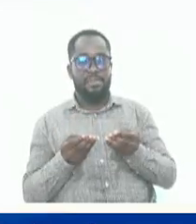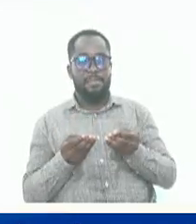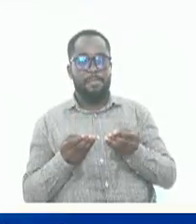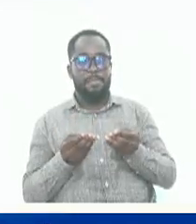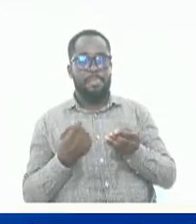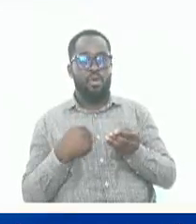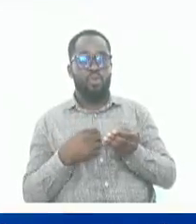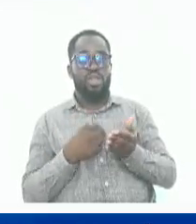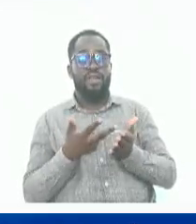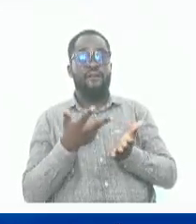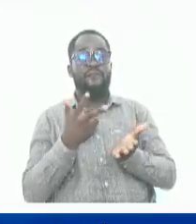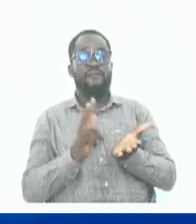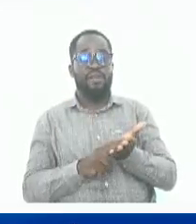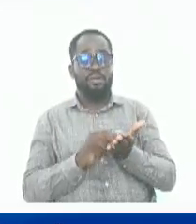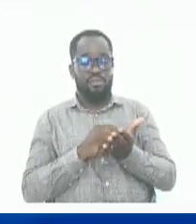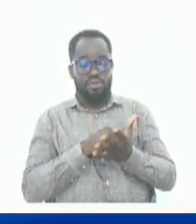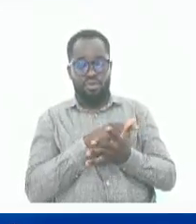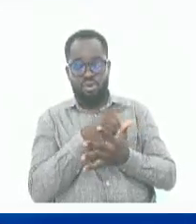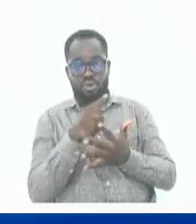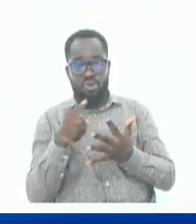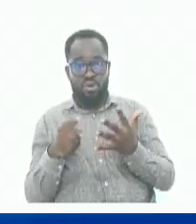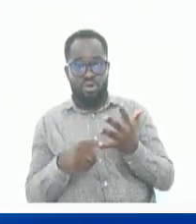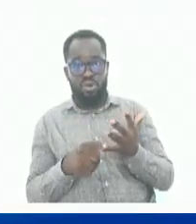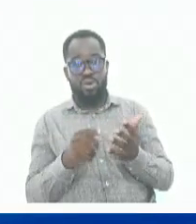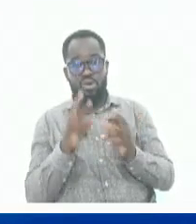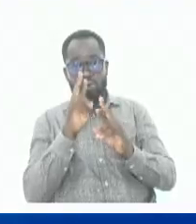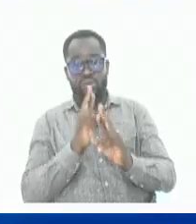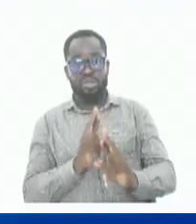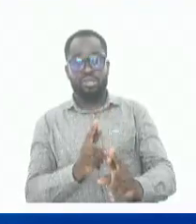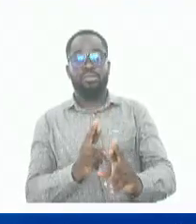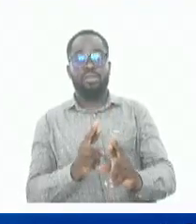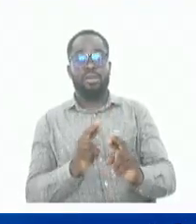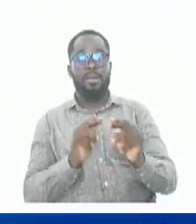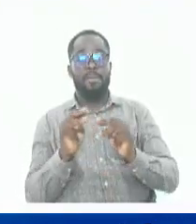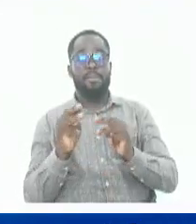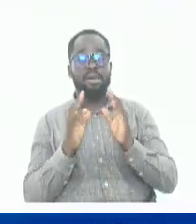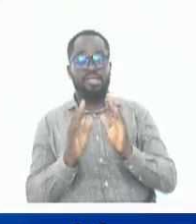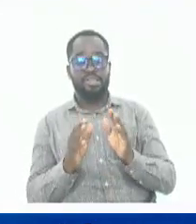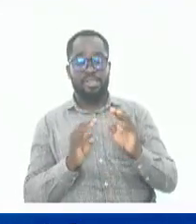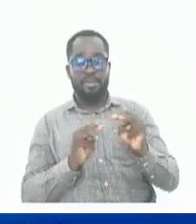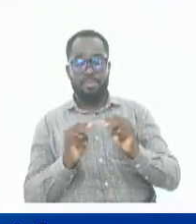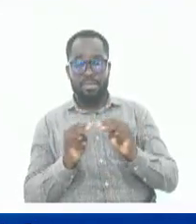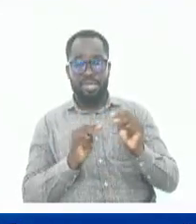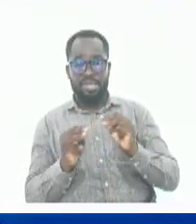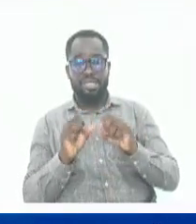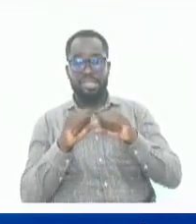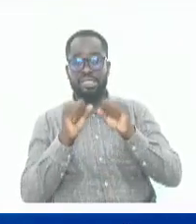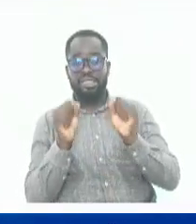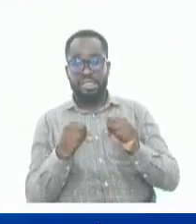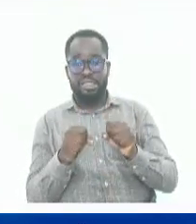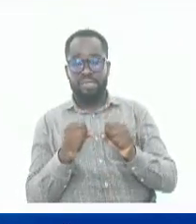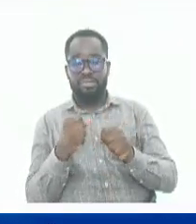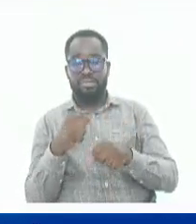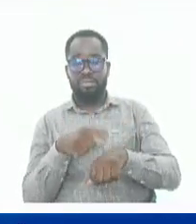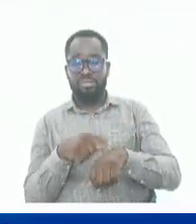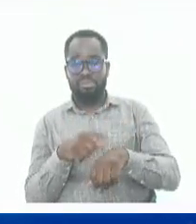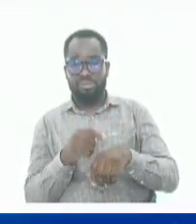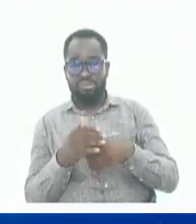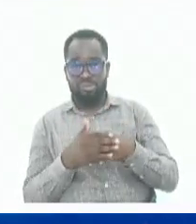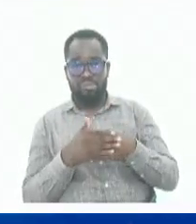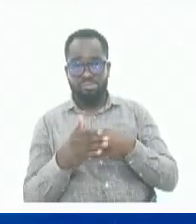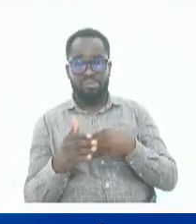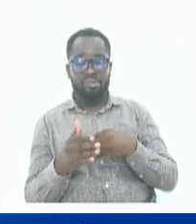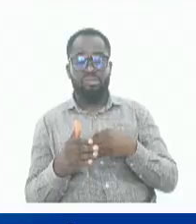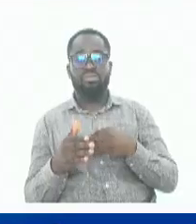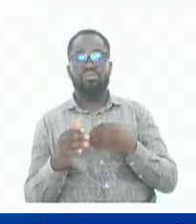we confirm that in all material respects, the manager has managed the schemes during the period